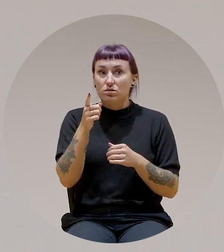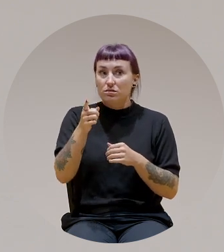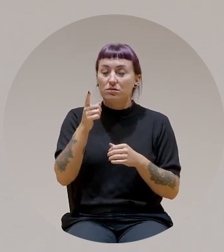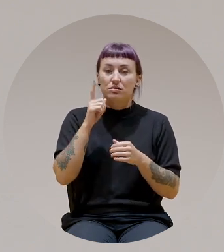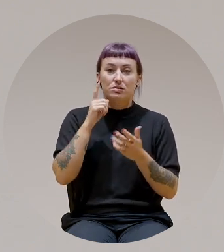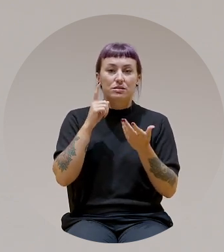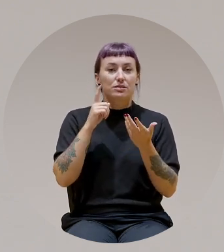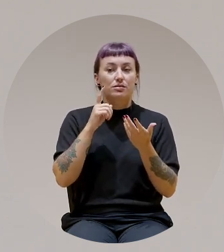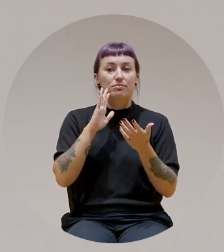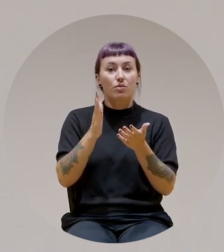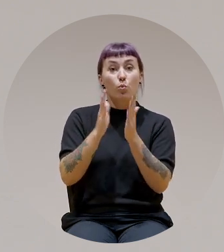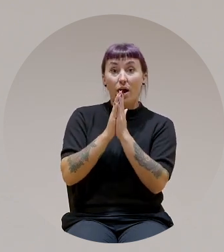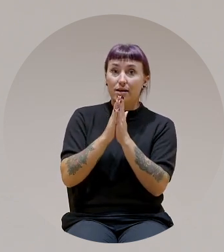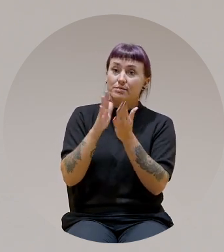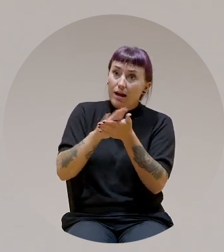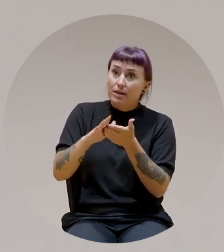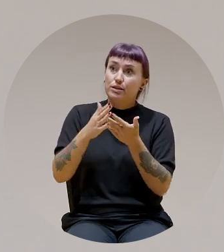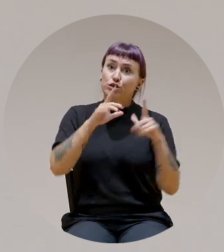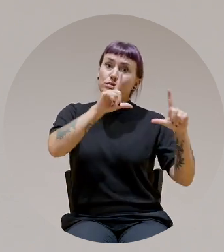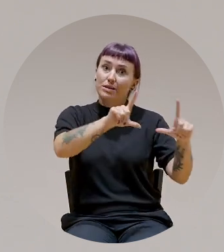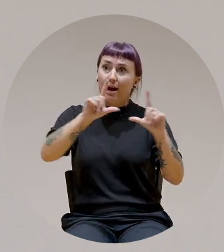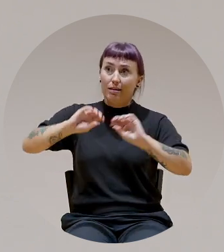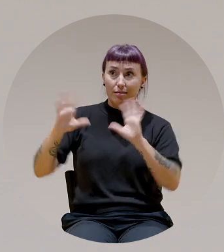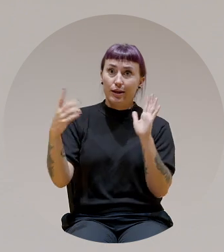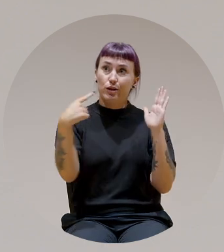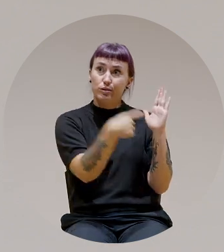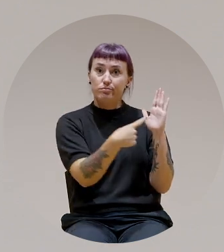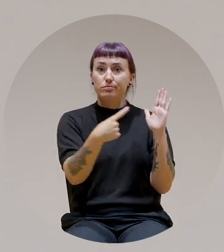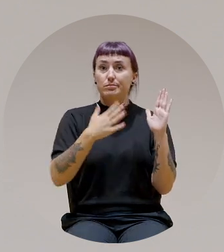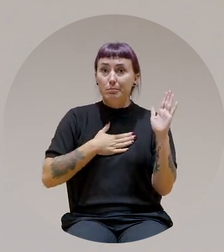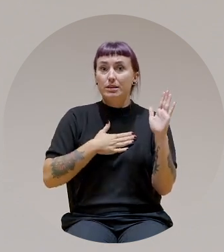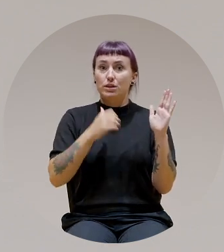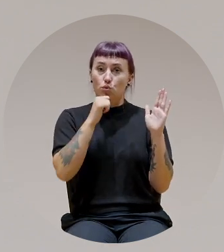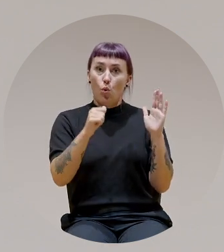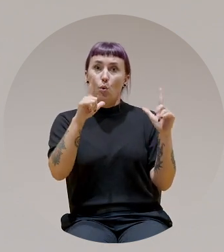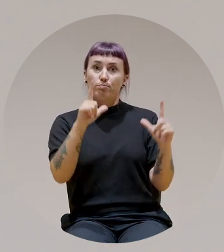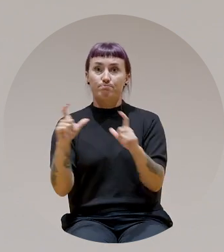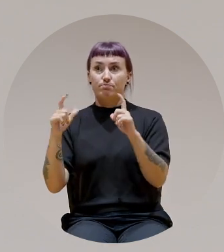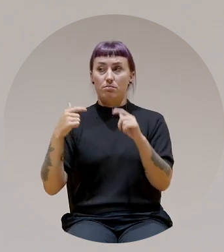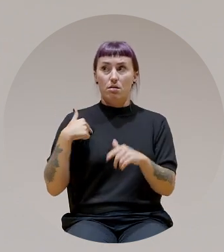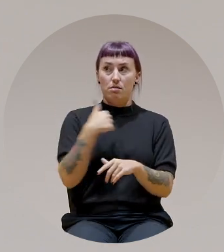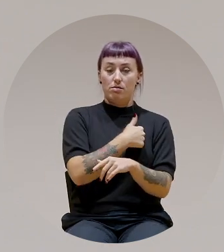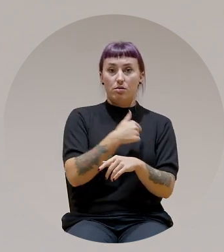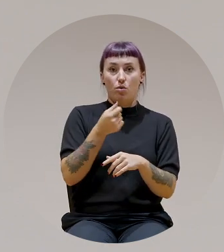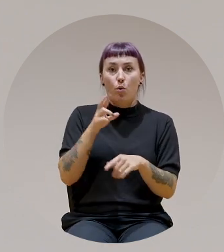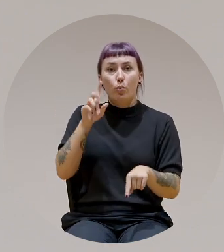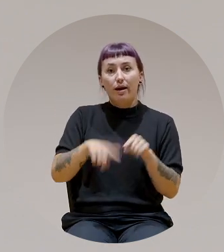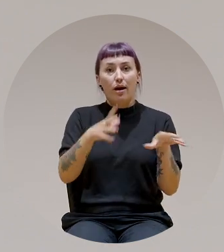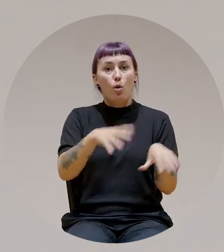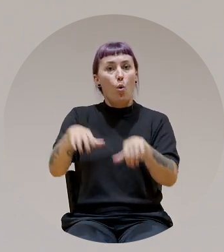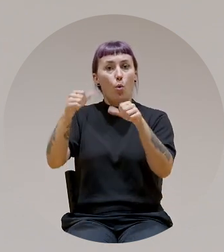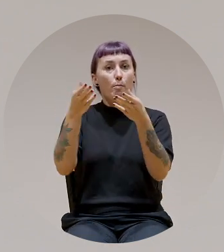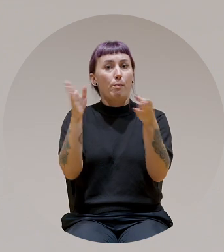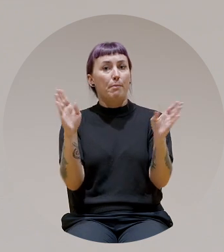is, we asked you nicely. There are signs posted all over the place. Please don't take photographs of us. Otherwise, we can't have